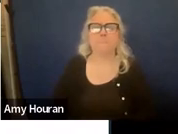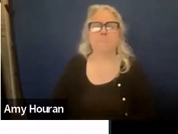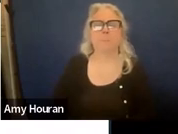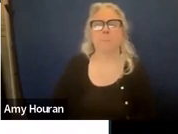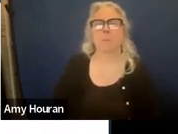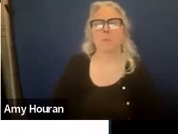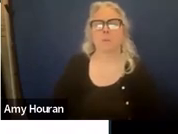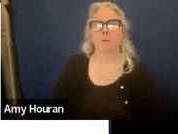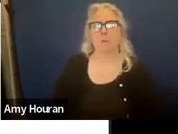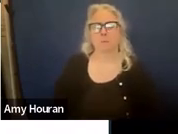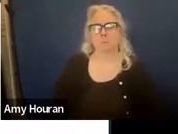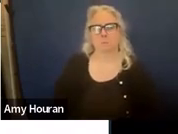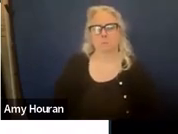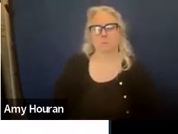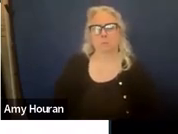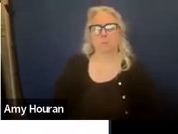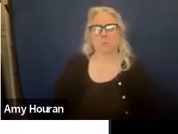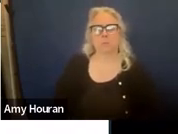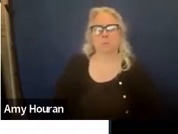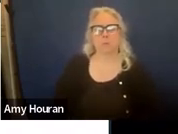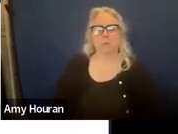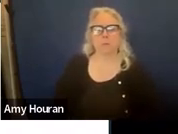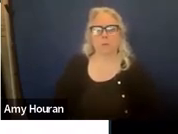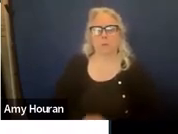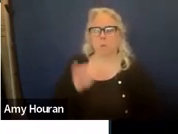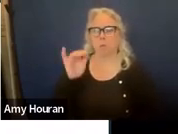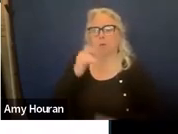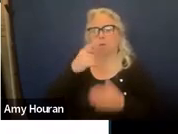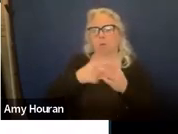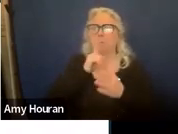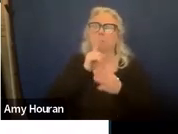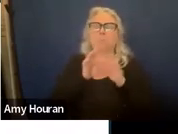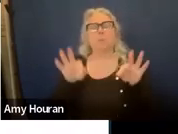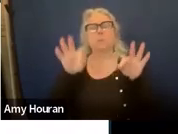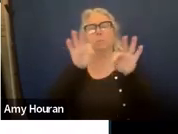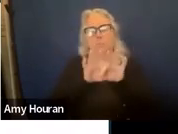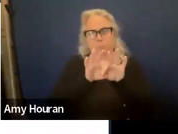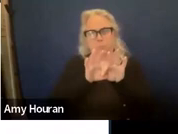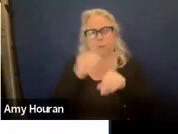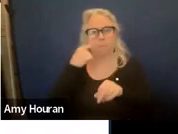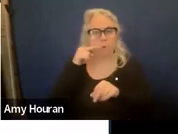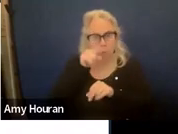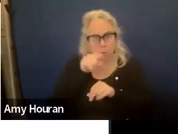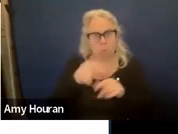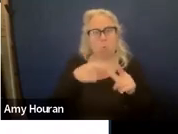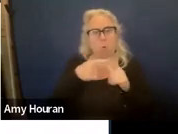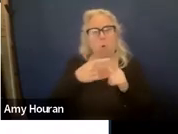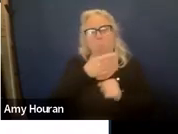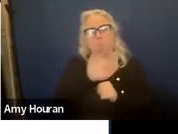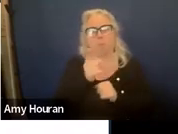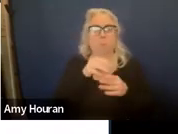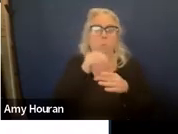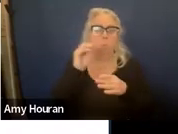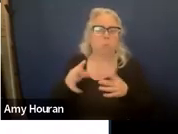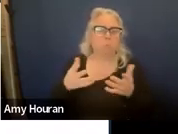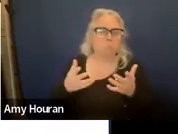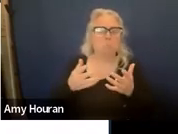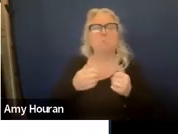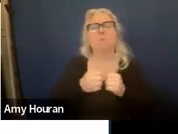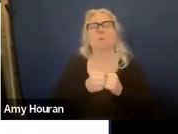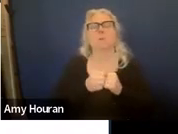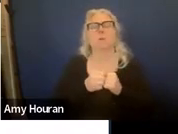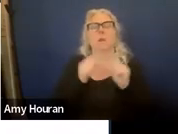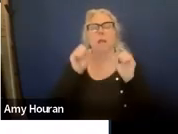And then, you know, thinking about what's important for you or them as a student, you know, being able